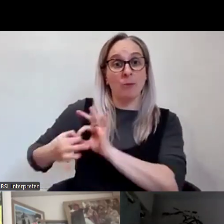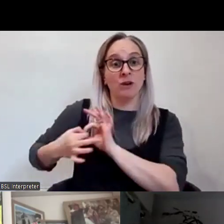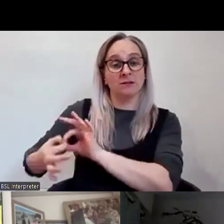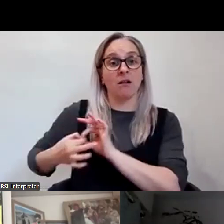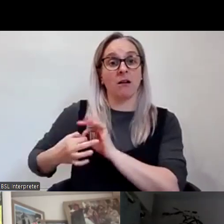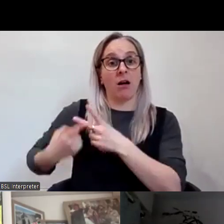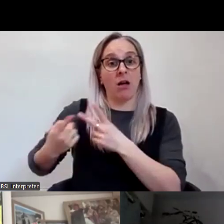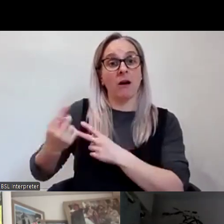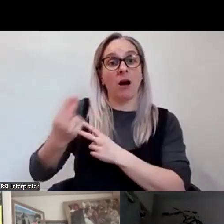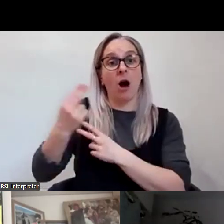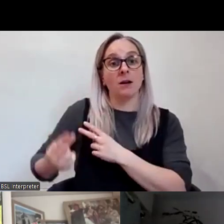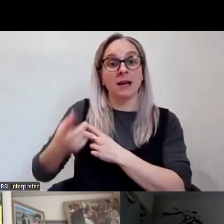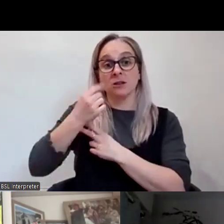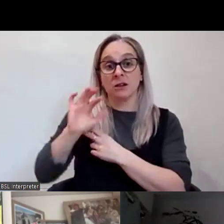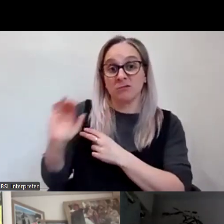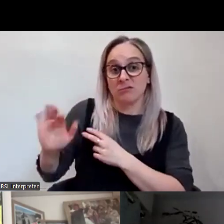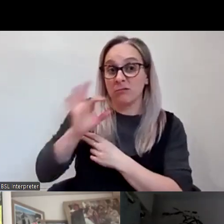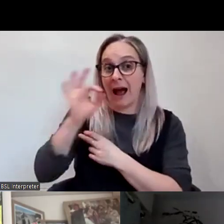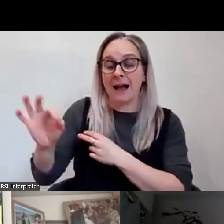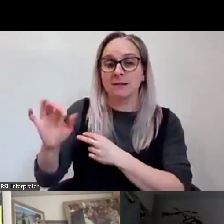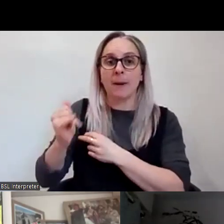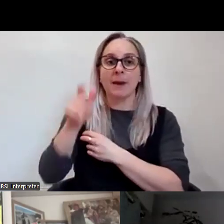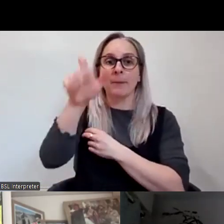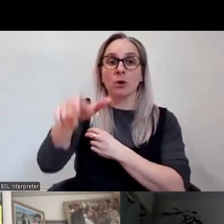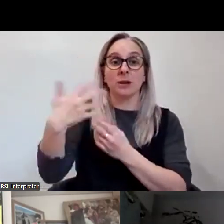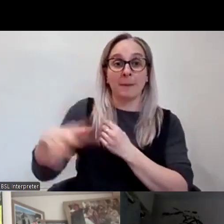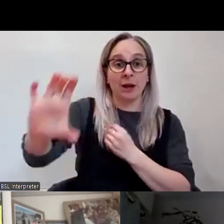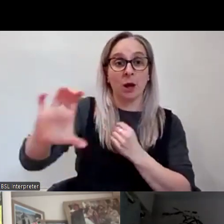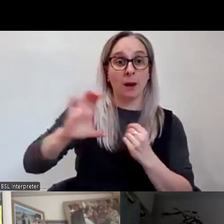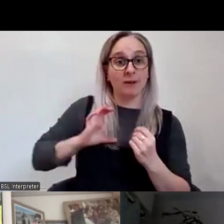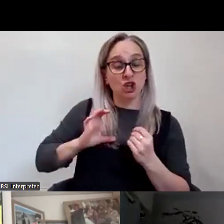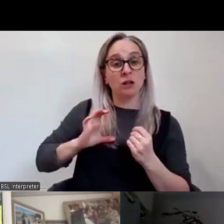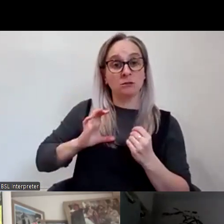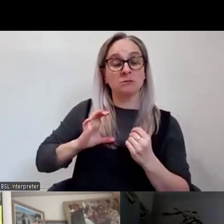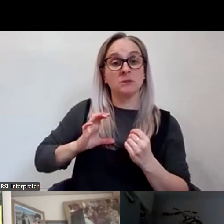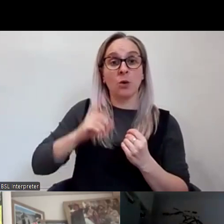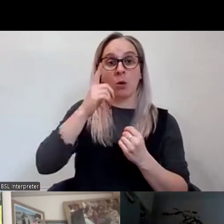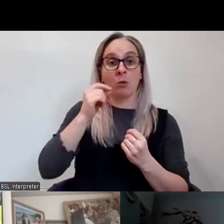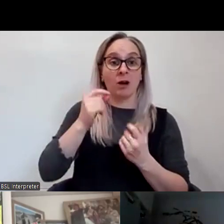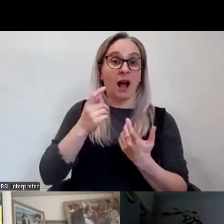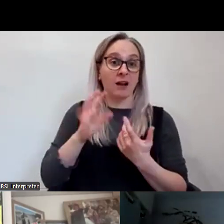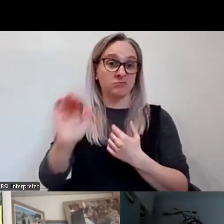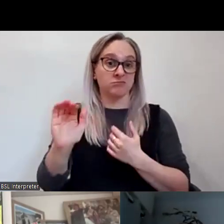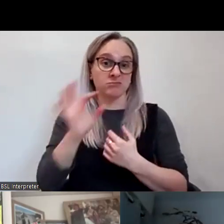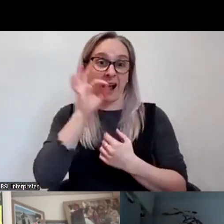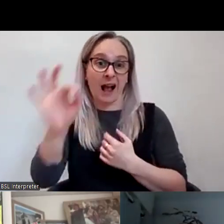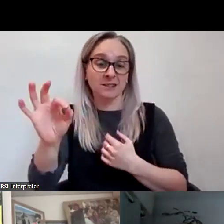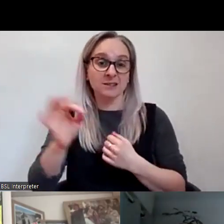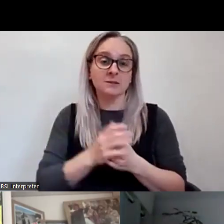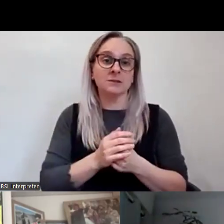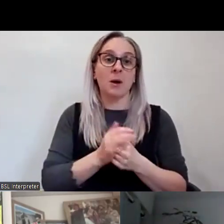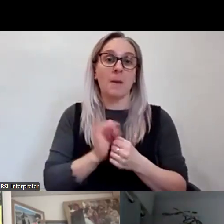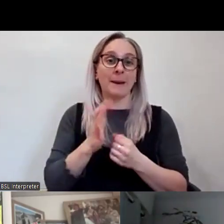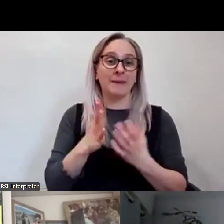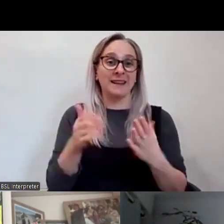even. It might be somebody who's commissioned you. If you're working within a team, it might be your line manager, a member of your board,